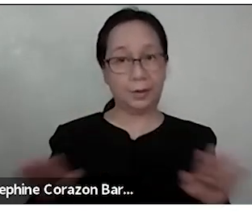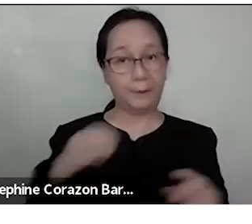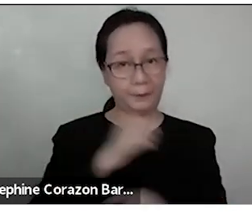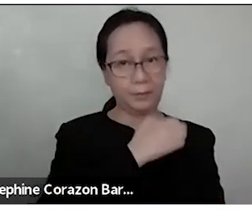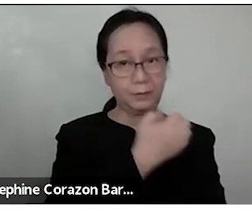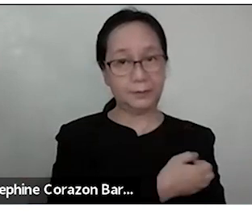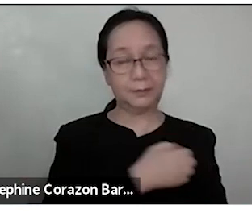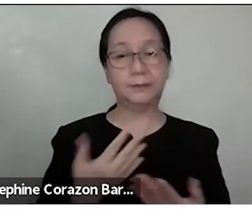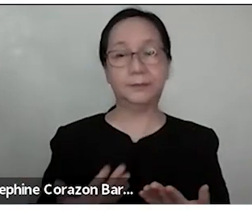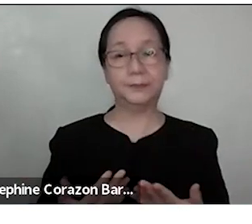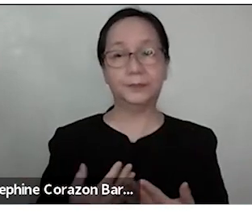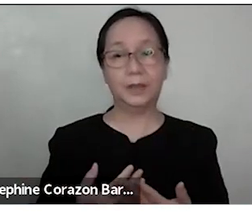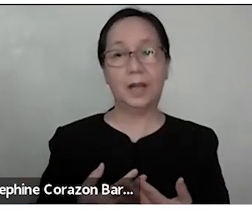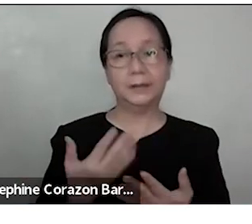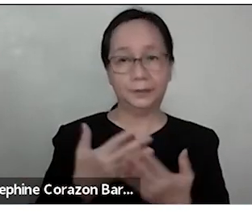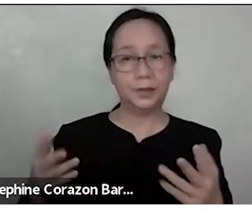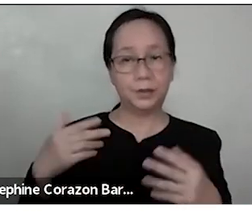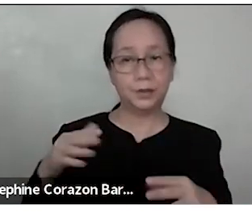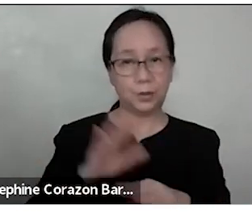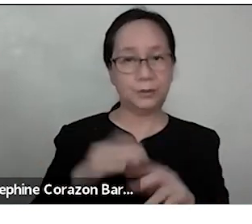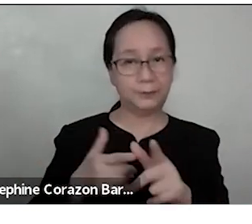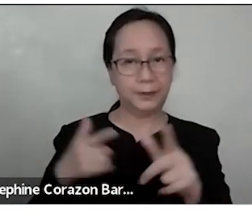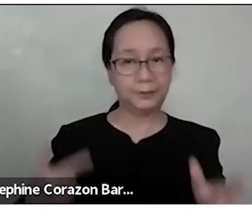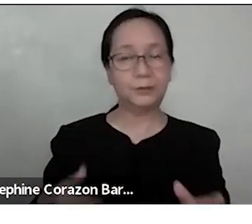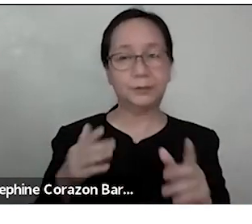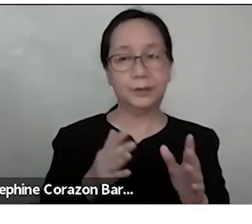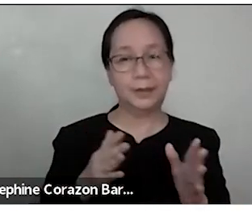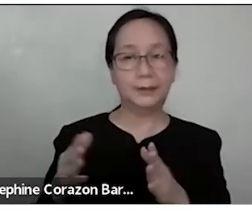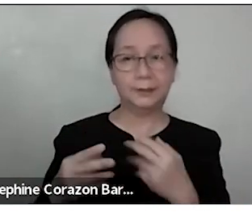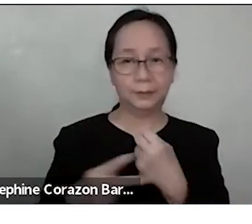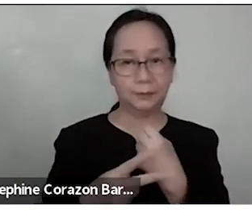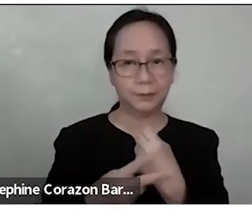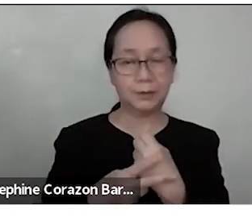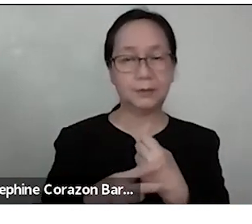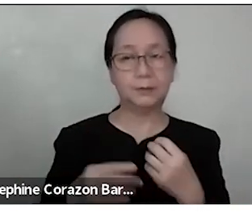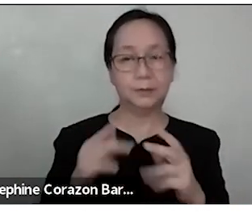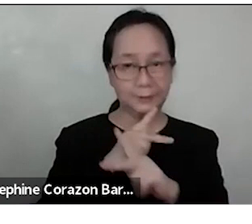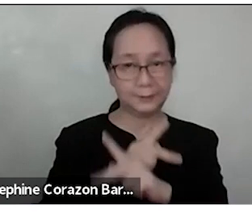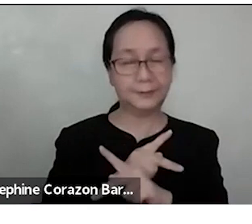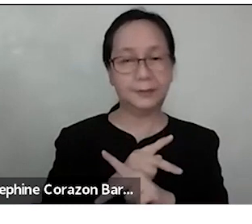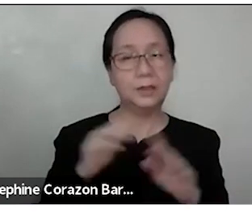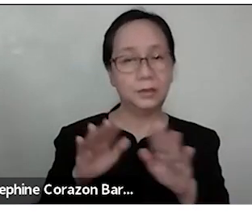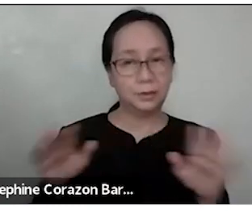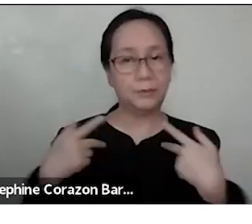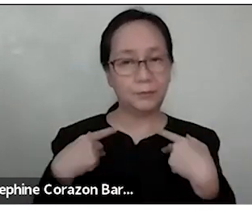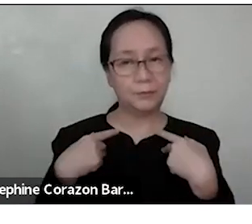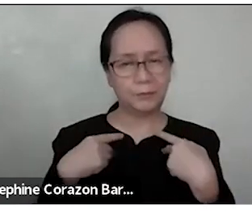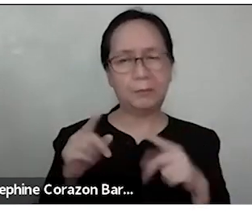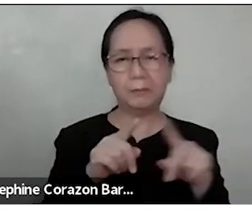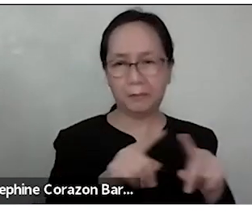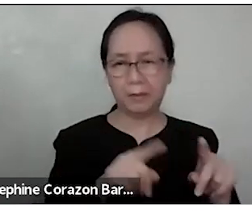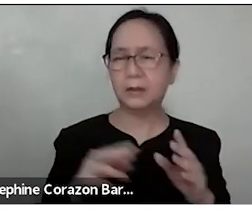empowered to co-create these online platforms and keep themselves protected. Children can have various roles in their